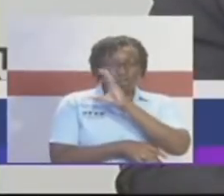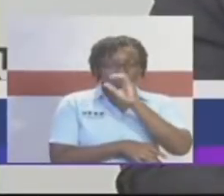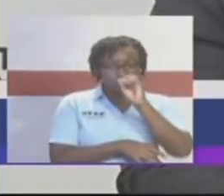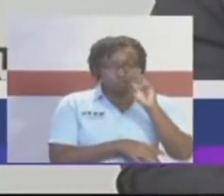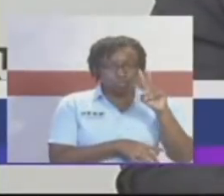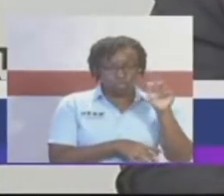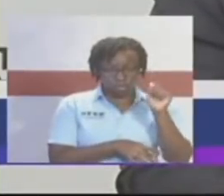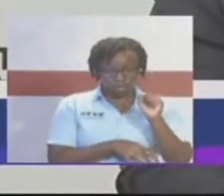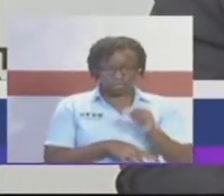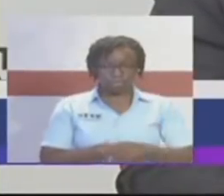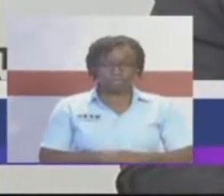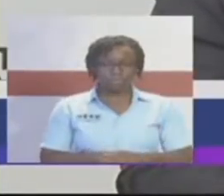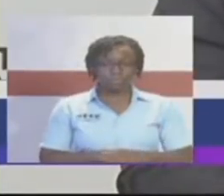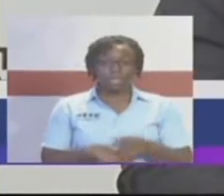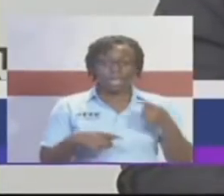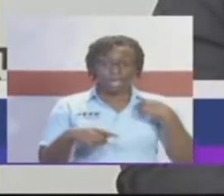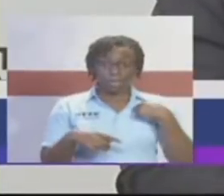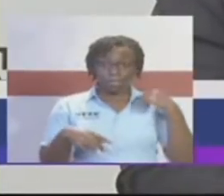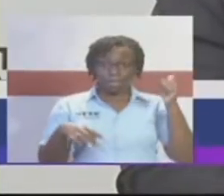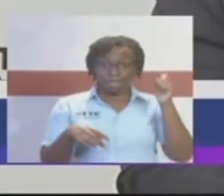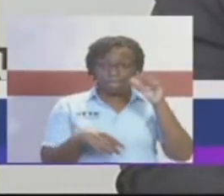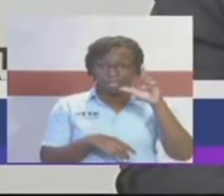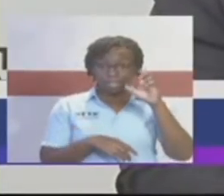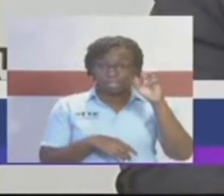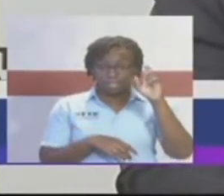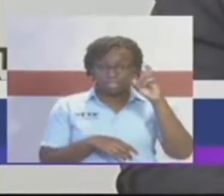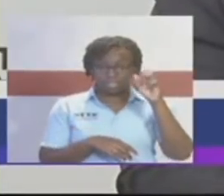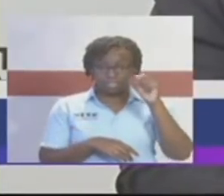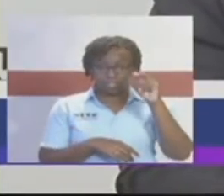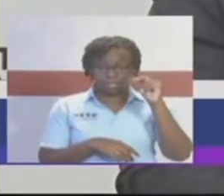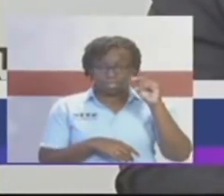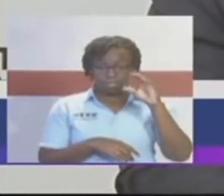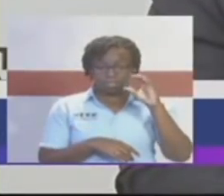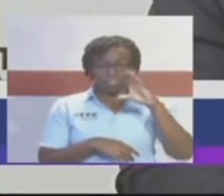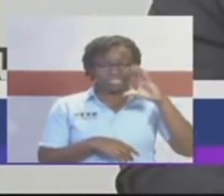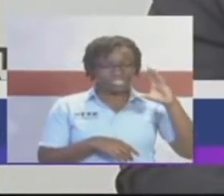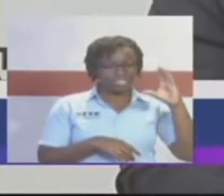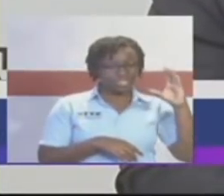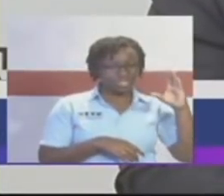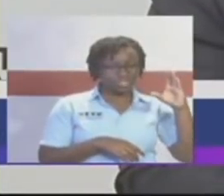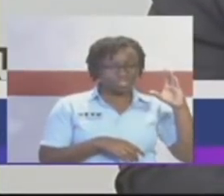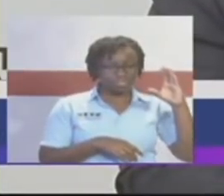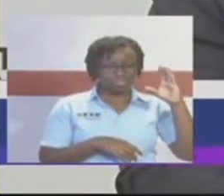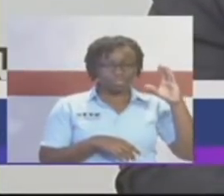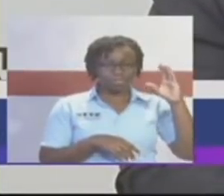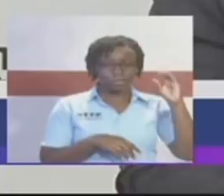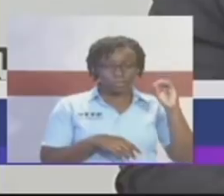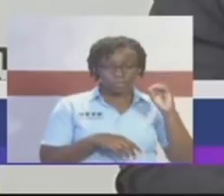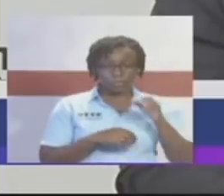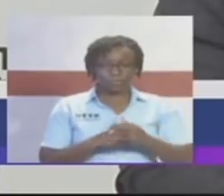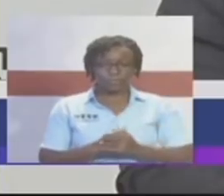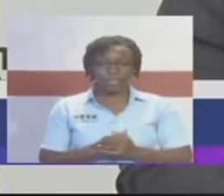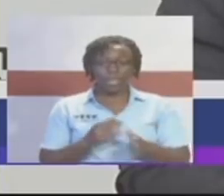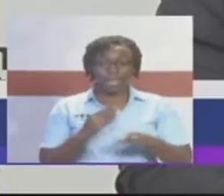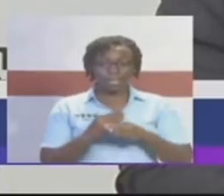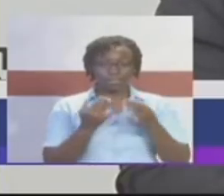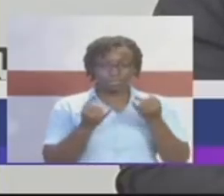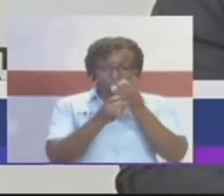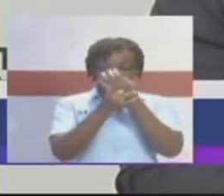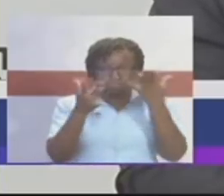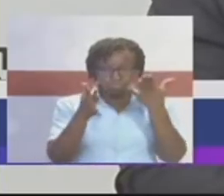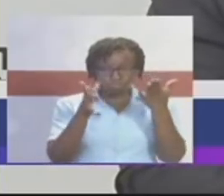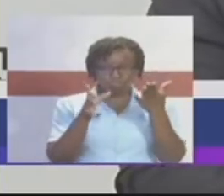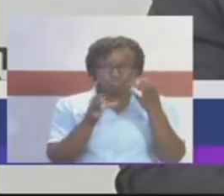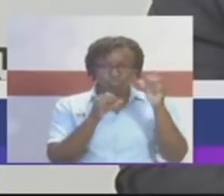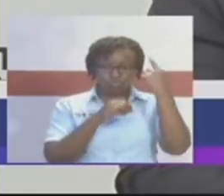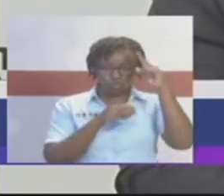am Al Alexander, Senior Corporate Communications Officer at the Ministry of Health, and your moderator for today's virtual media conference.